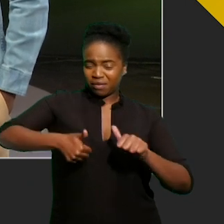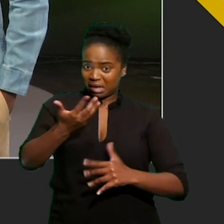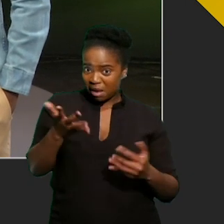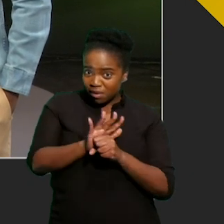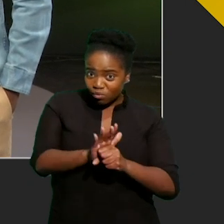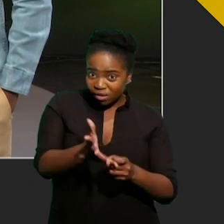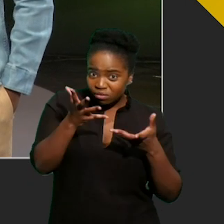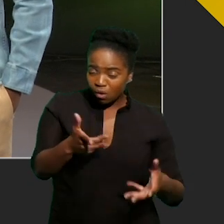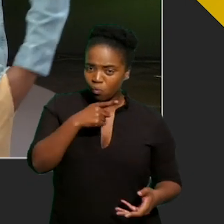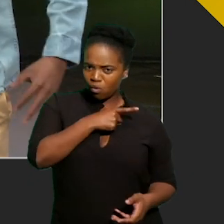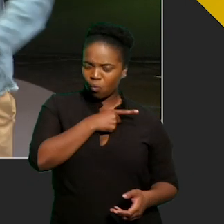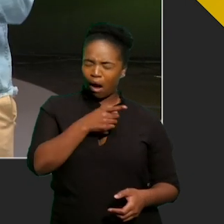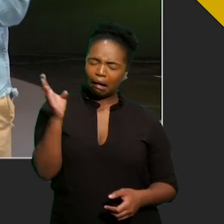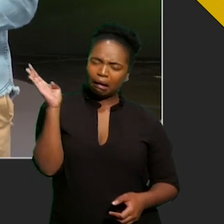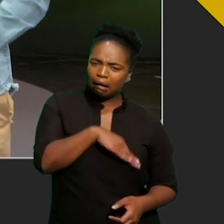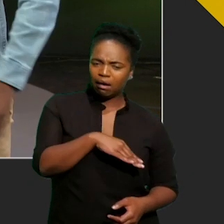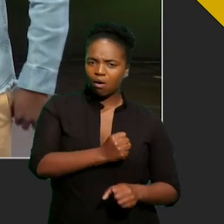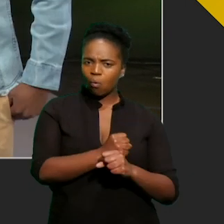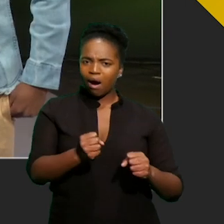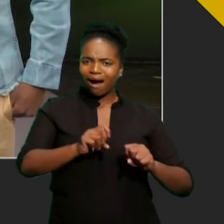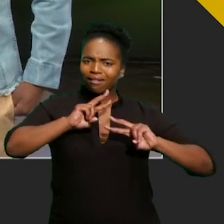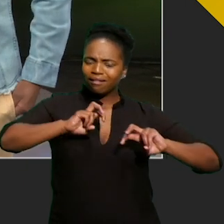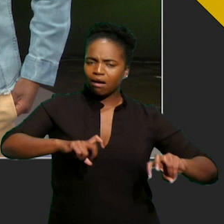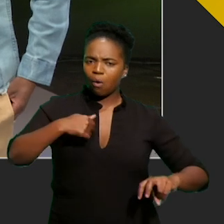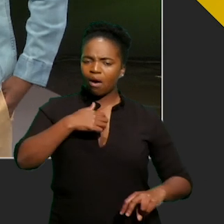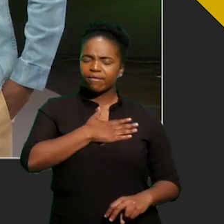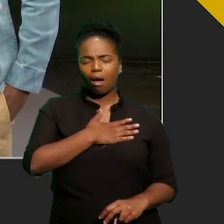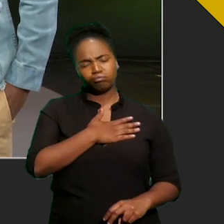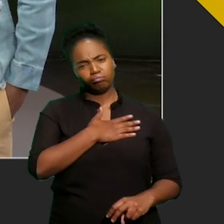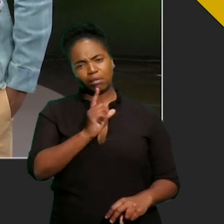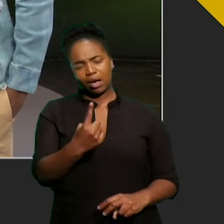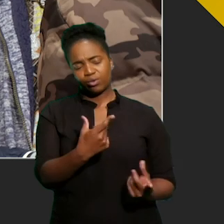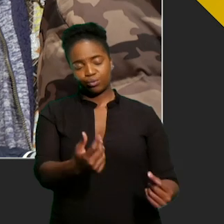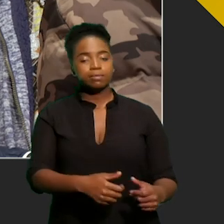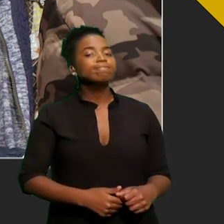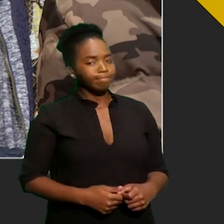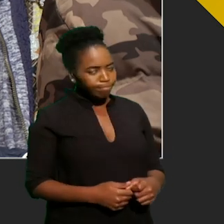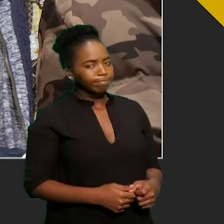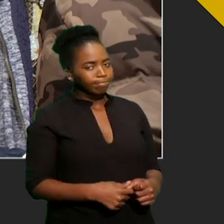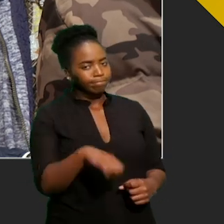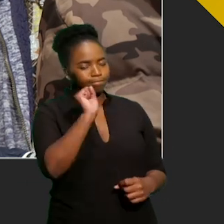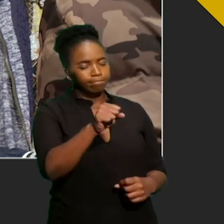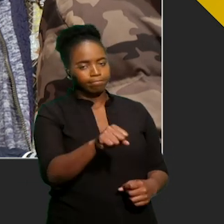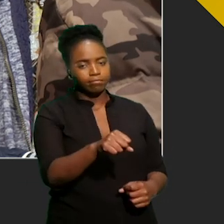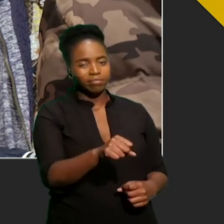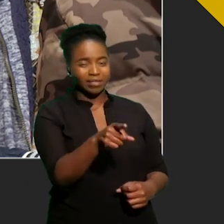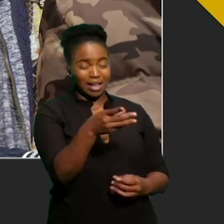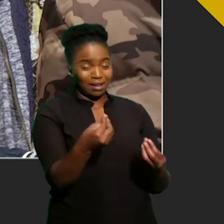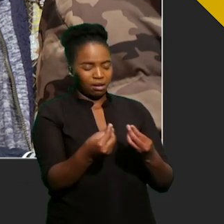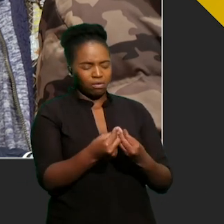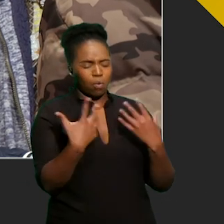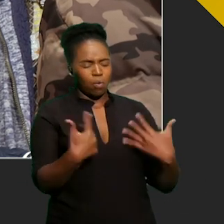that the pressure for people to now have a lack of, you know, compassion? yeah, that in total, a